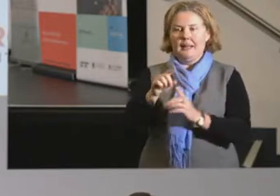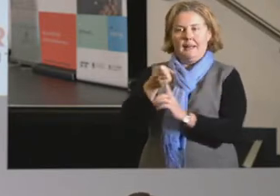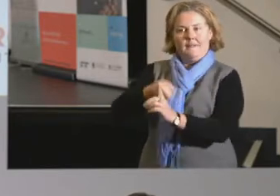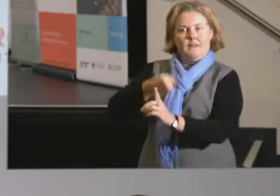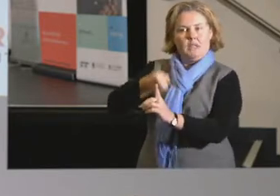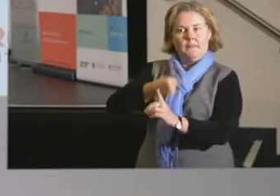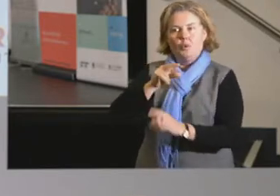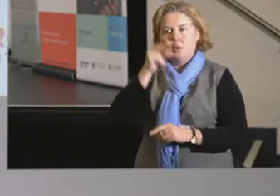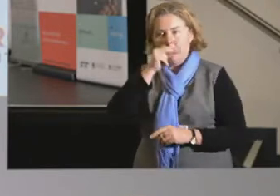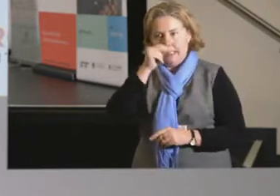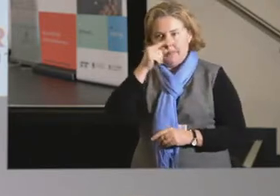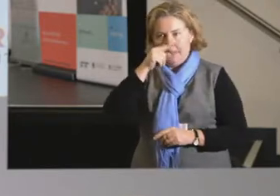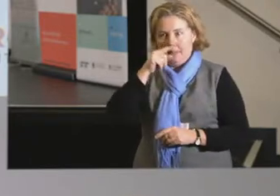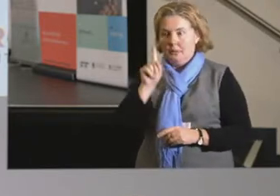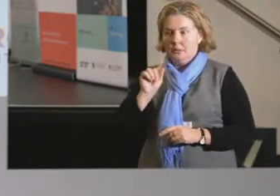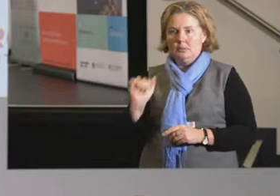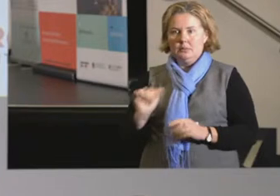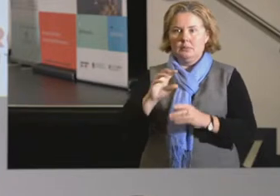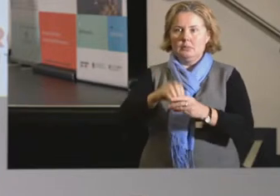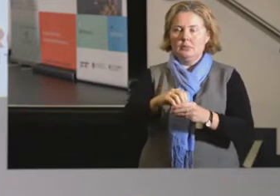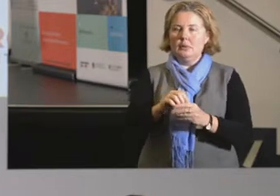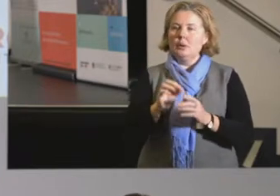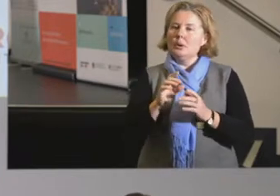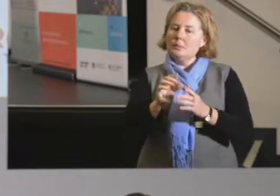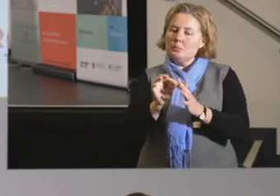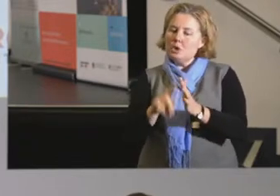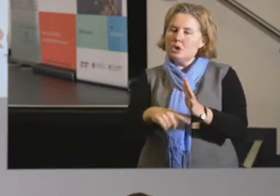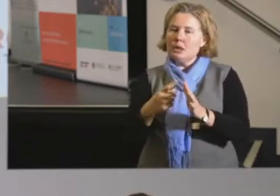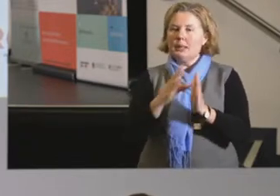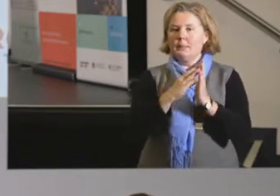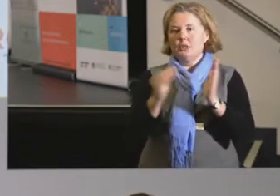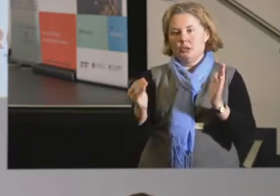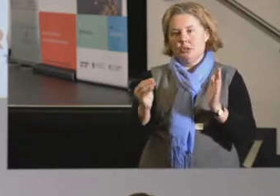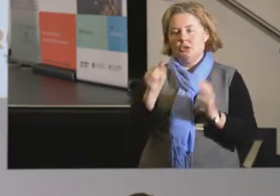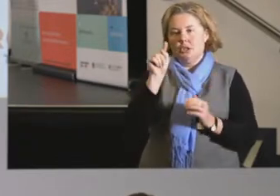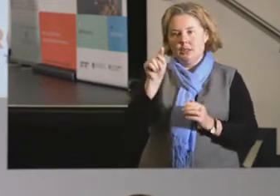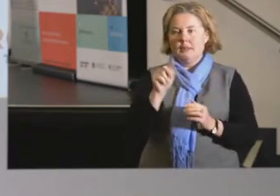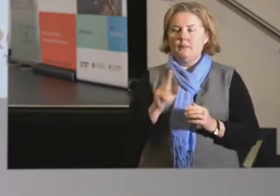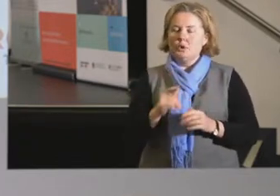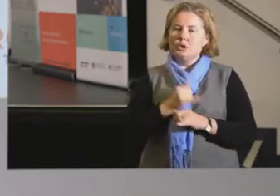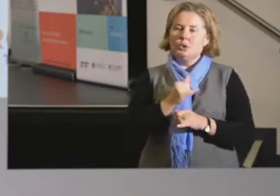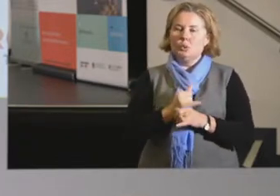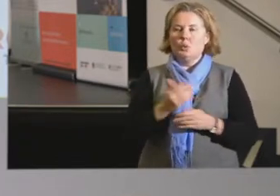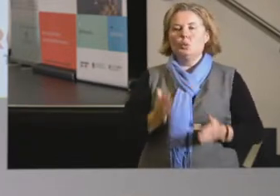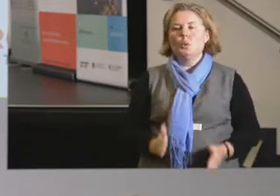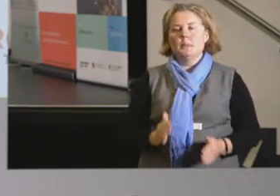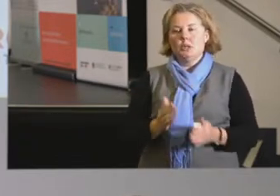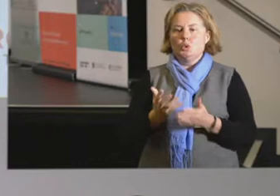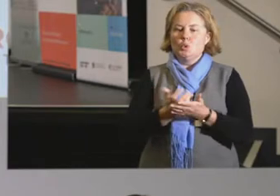the PNG project coordinator here at the Institute for Human Security and Social Change in La